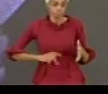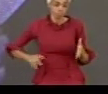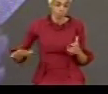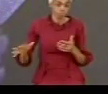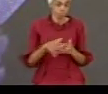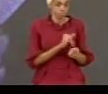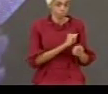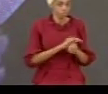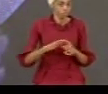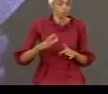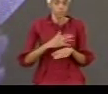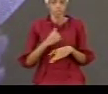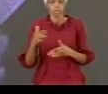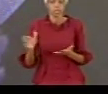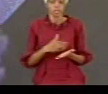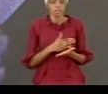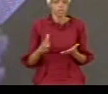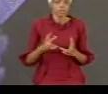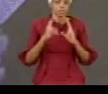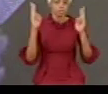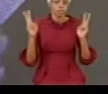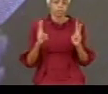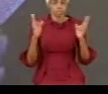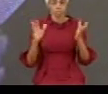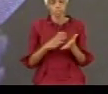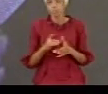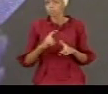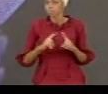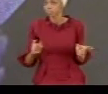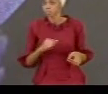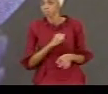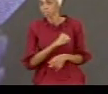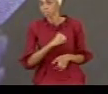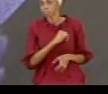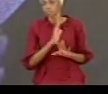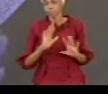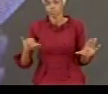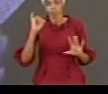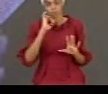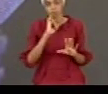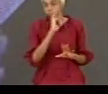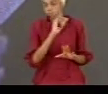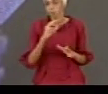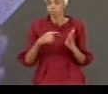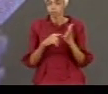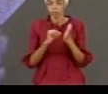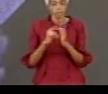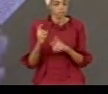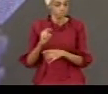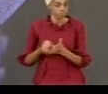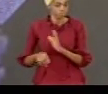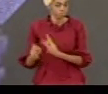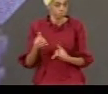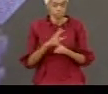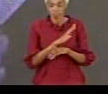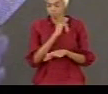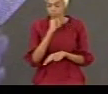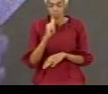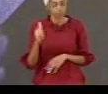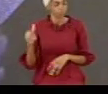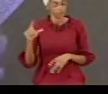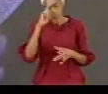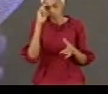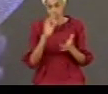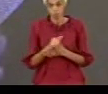of victory. But their attitude at this time shows they did not trust in God with all